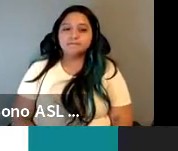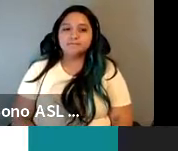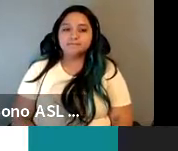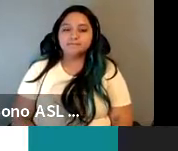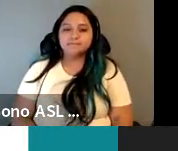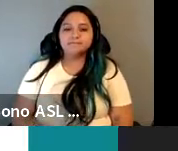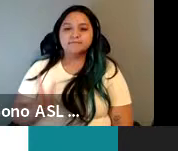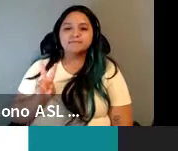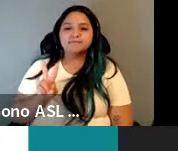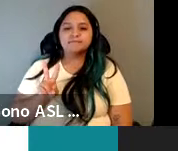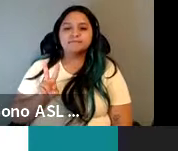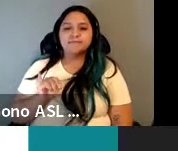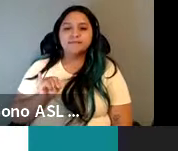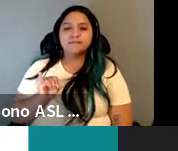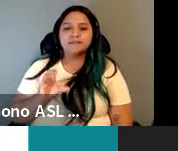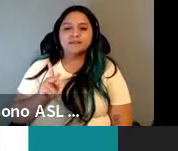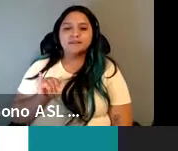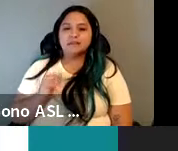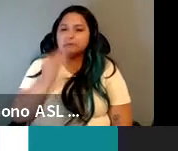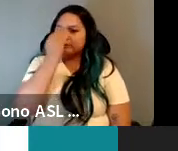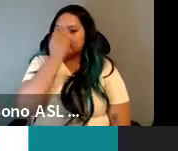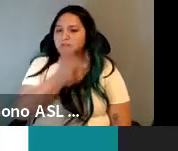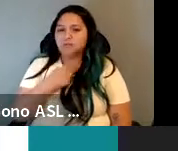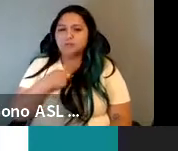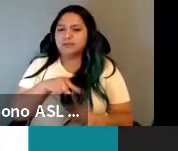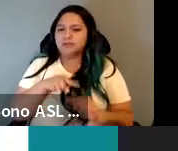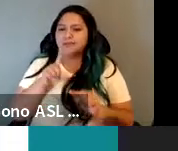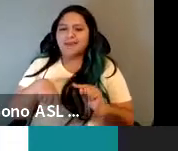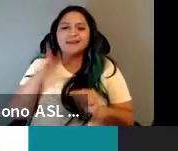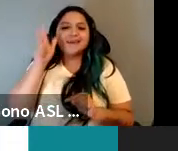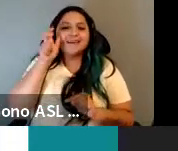Vicky, we cannot hear.